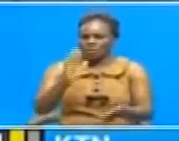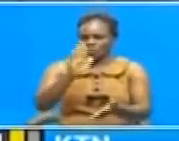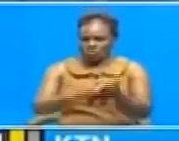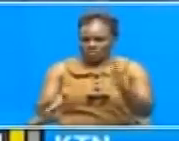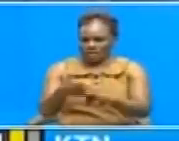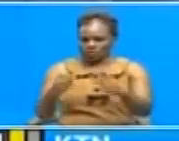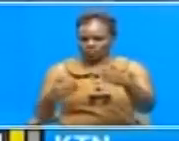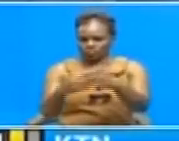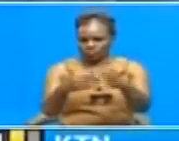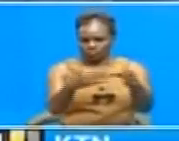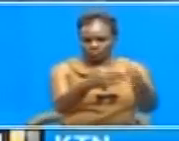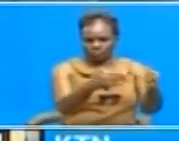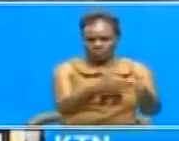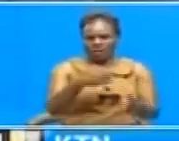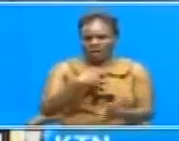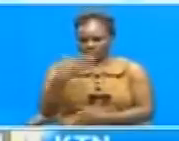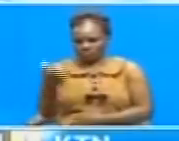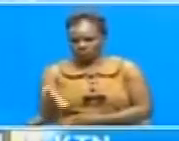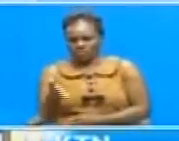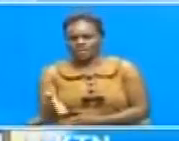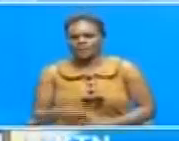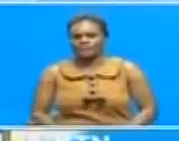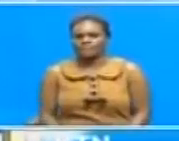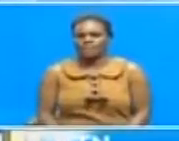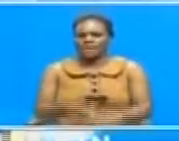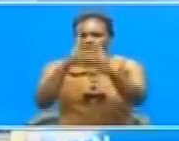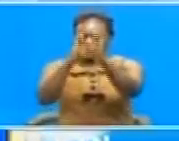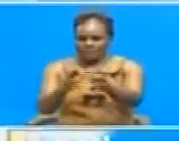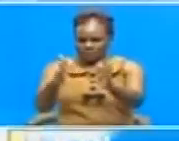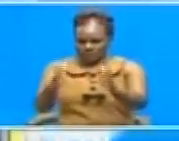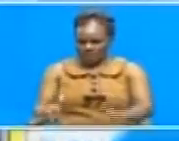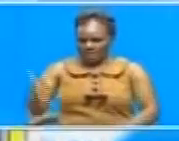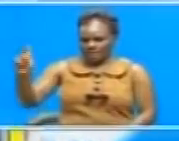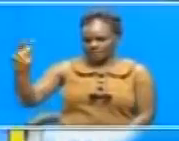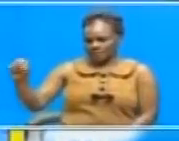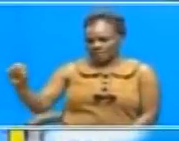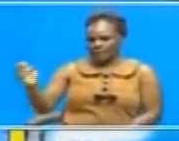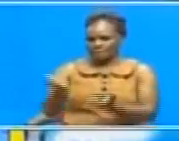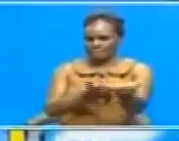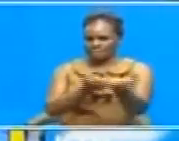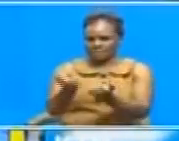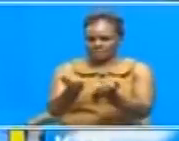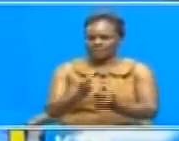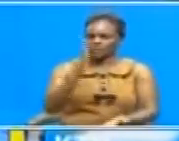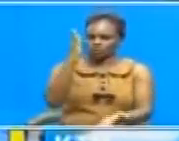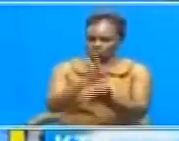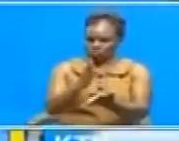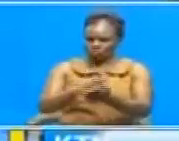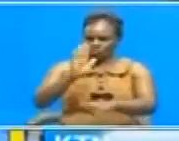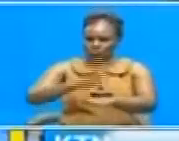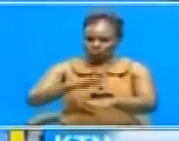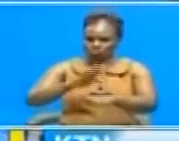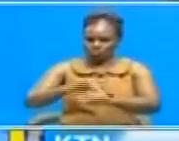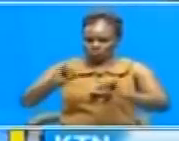the restriction that we have today at EPZ. Charles Kitonga, KTN Business. Indeed, some good news there